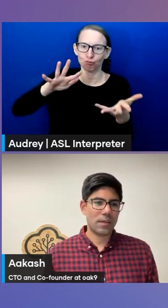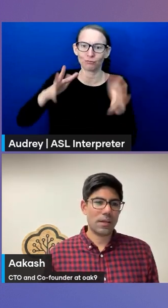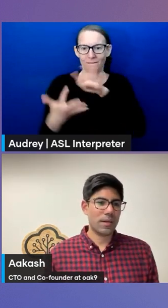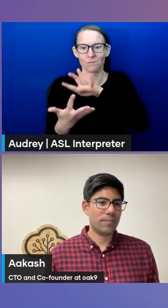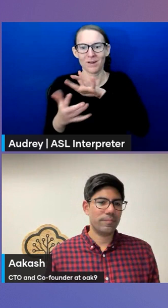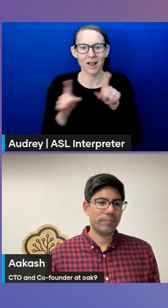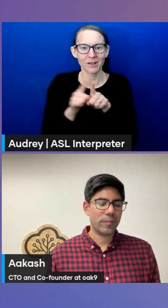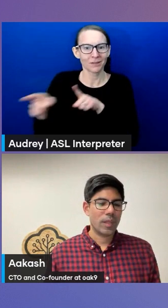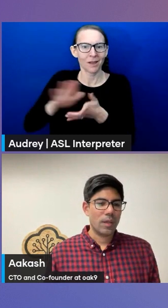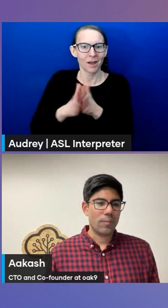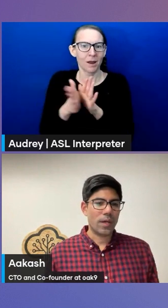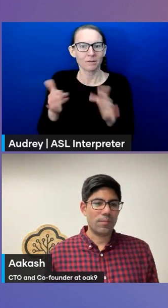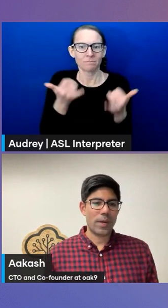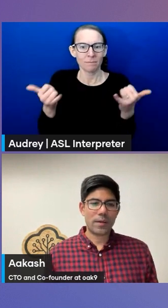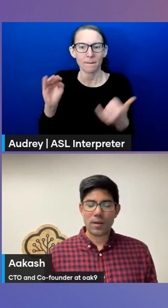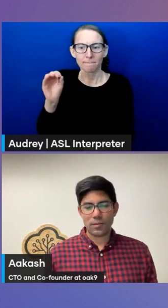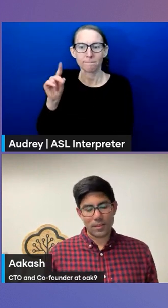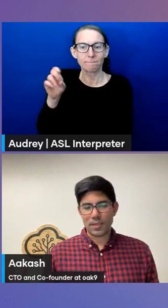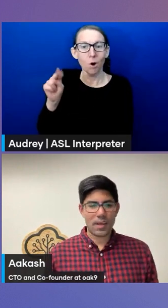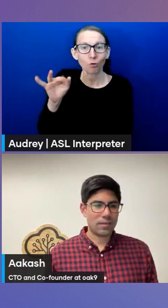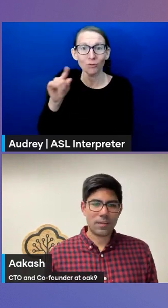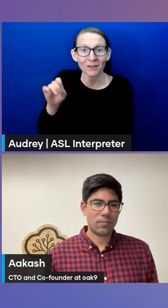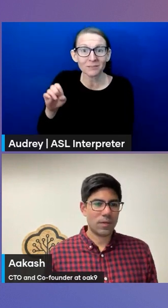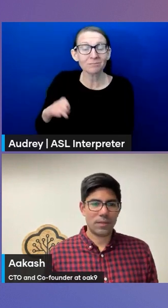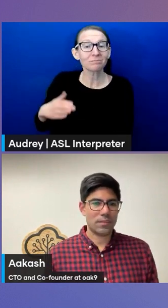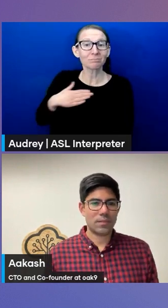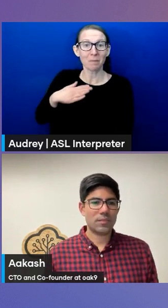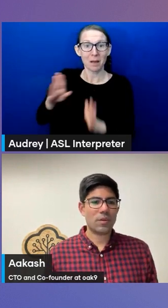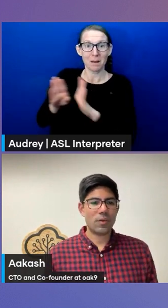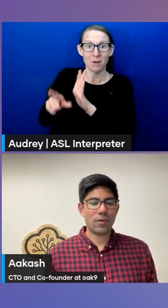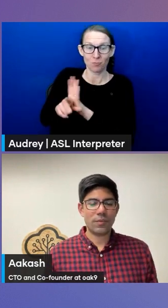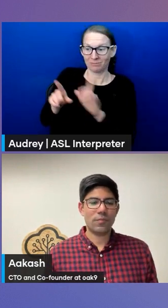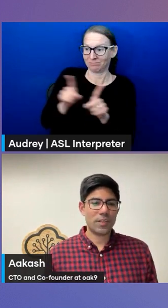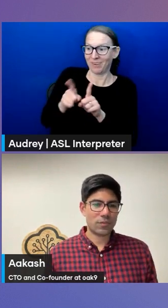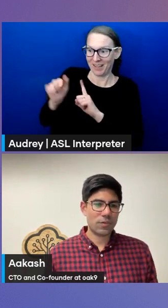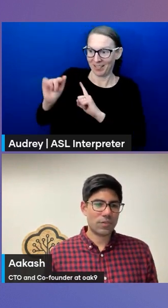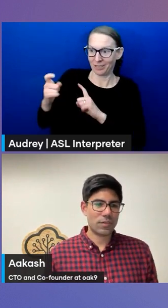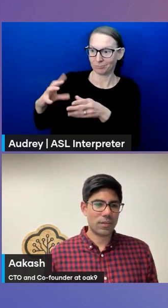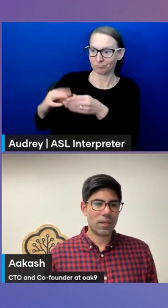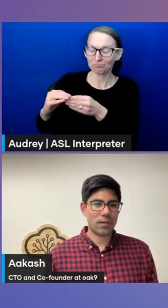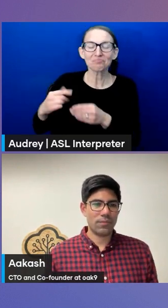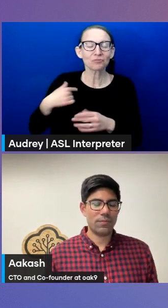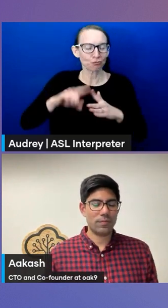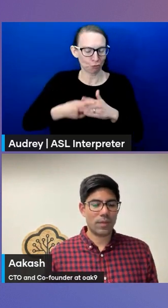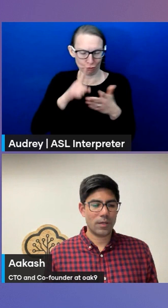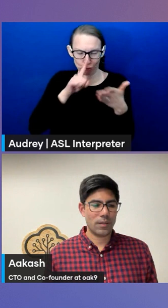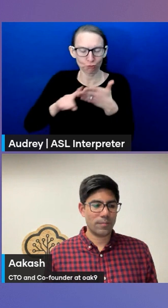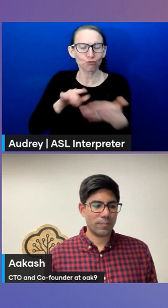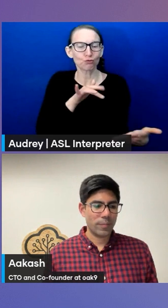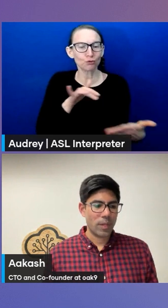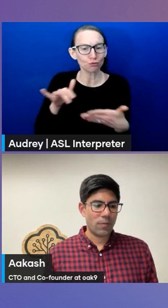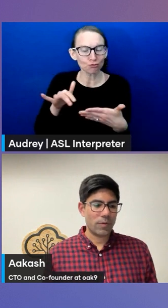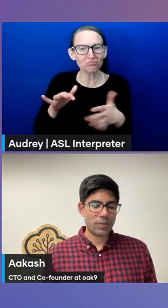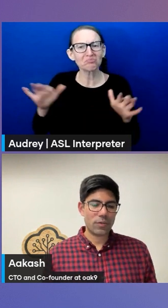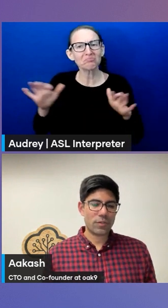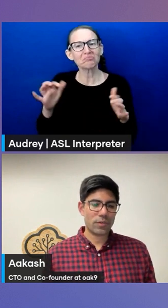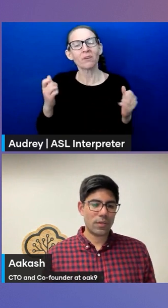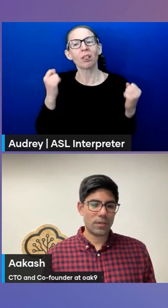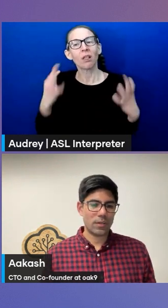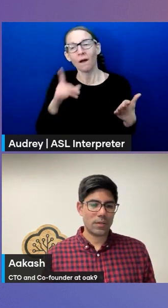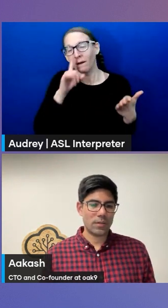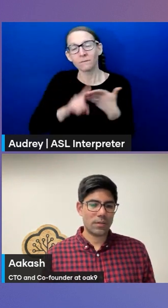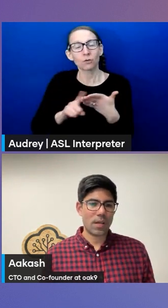modernize. My background, as Alex said, right, I started off in research, did a lot of